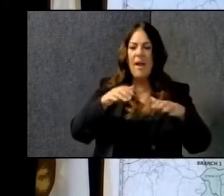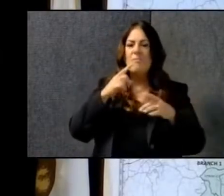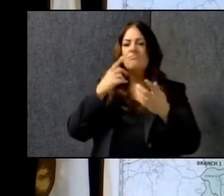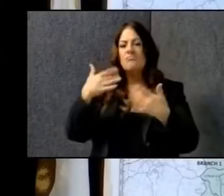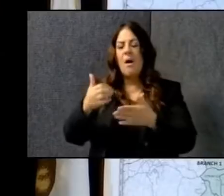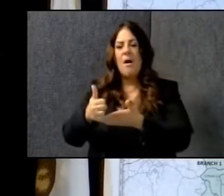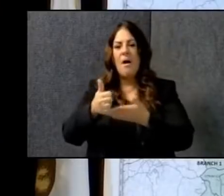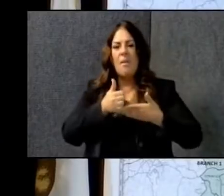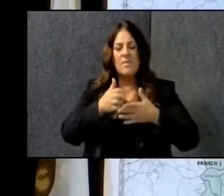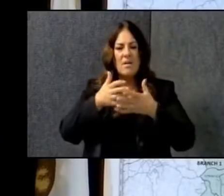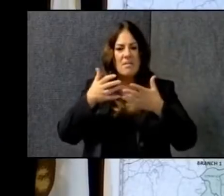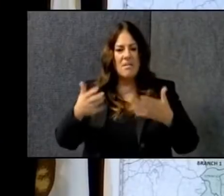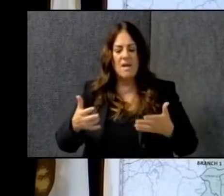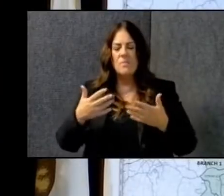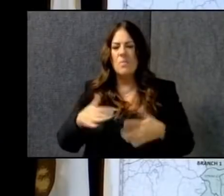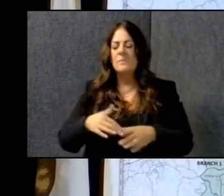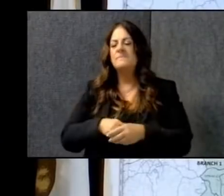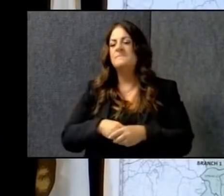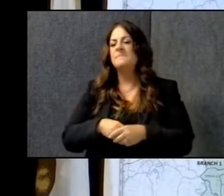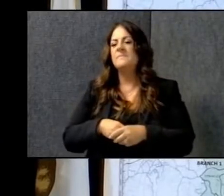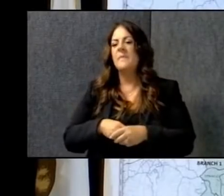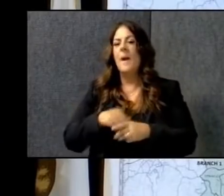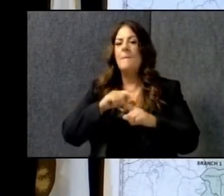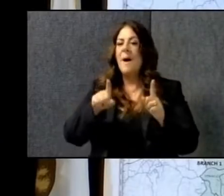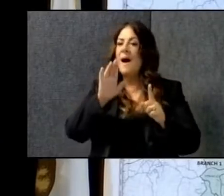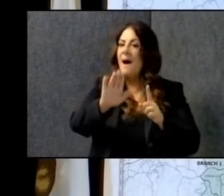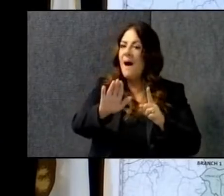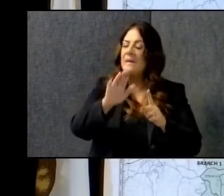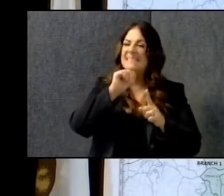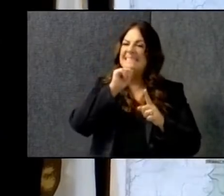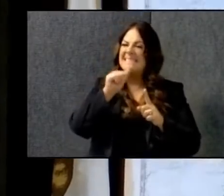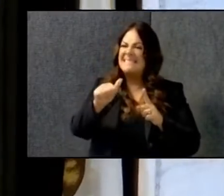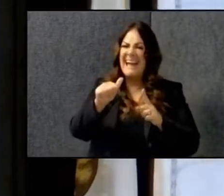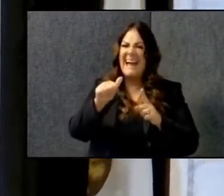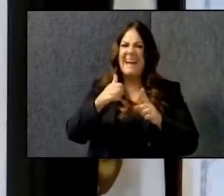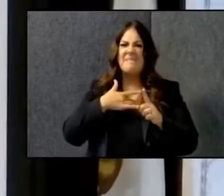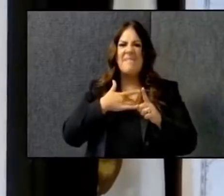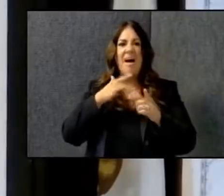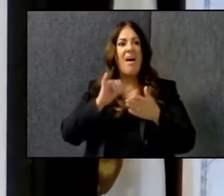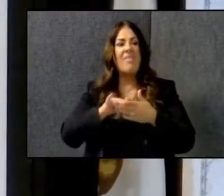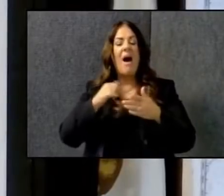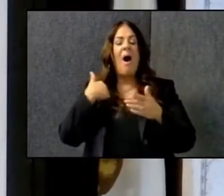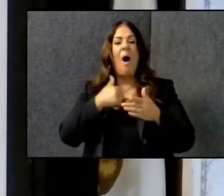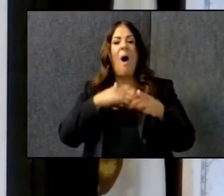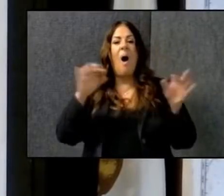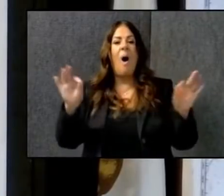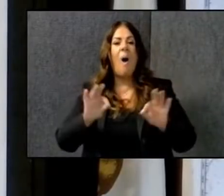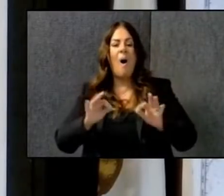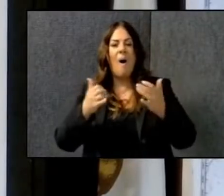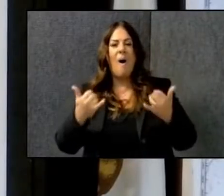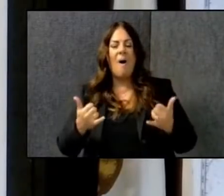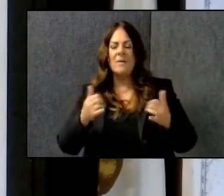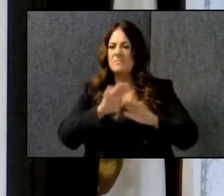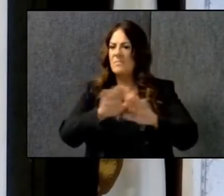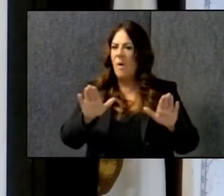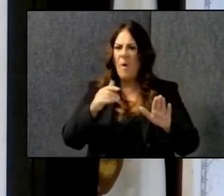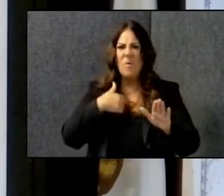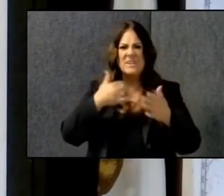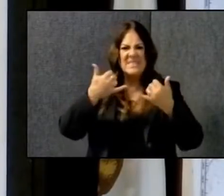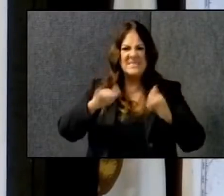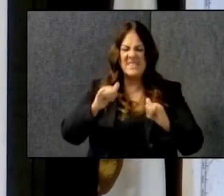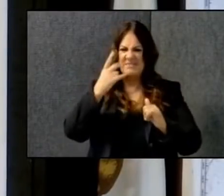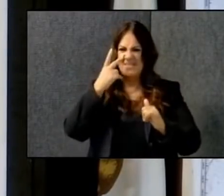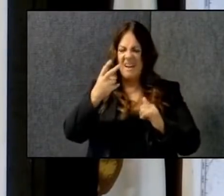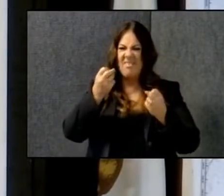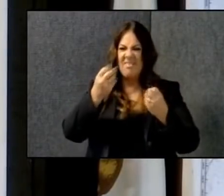incident. And, but with that, we can't let that lull us into a sense of complacency. We got a lot of